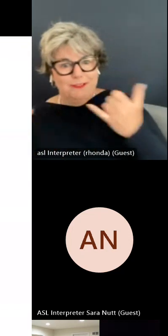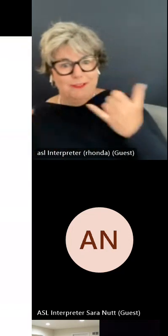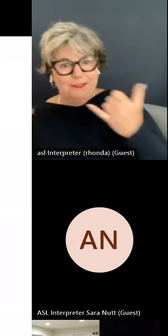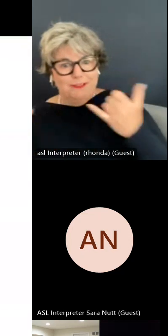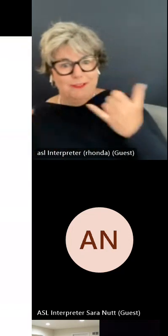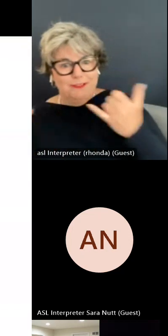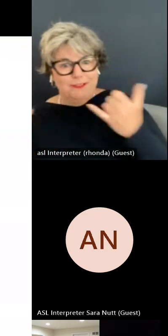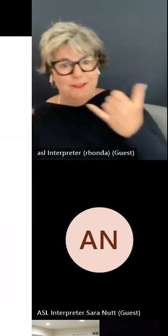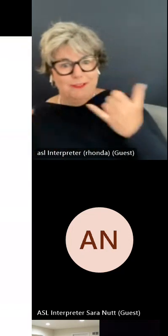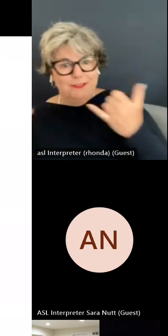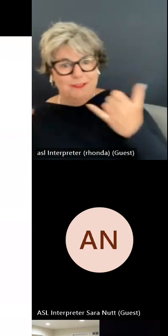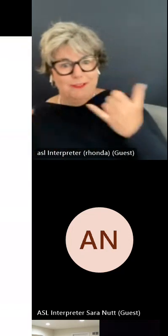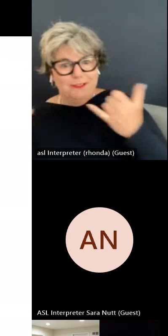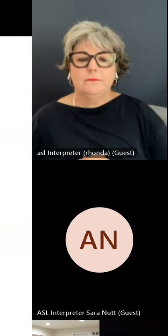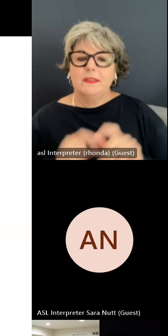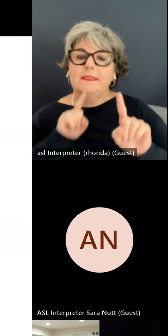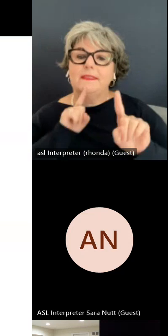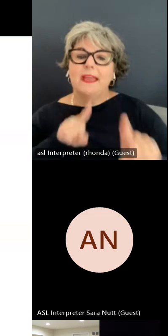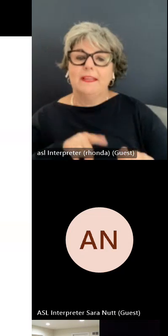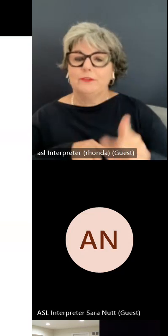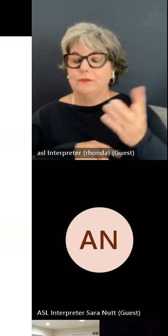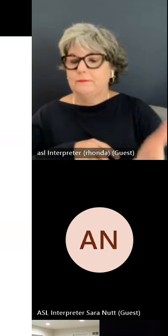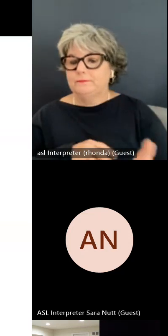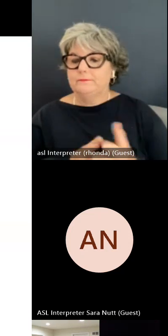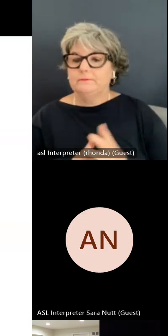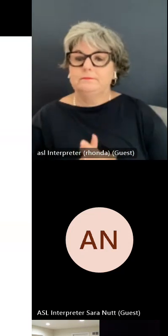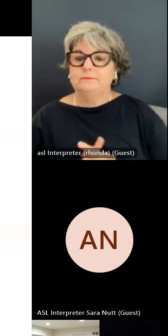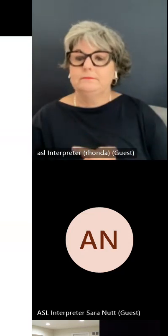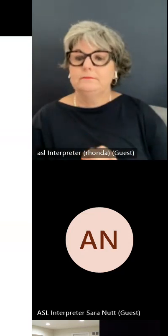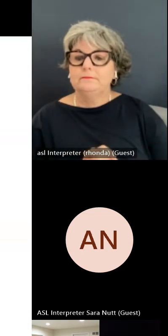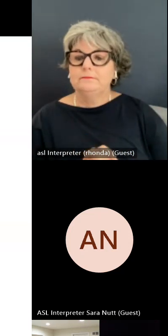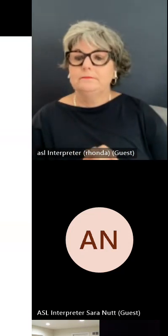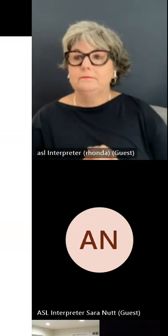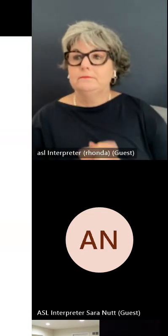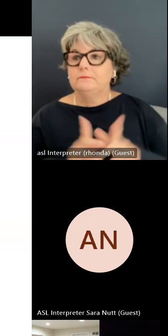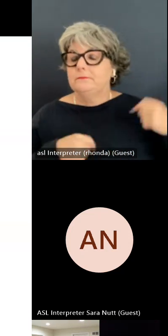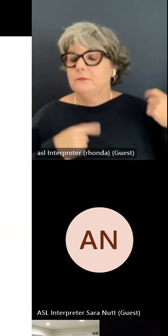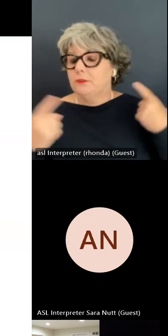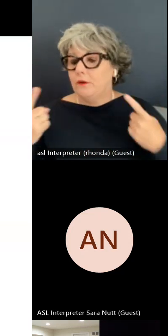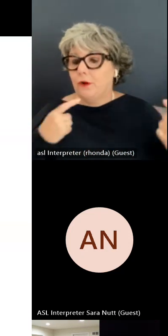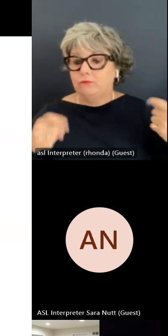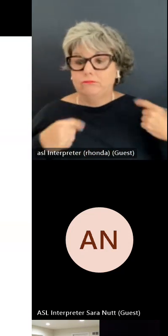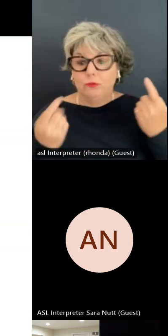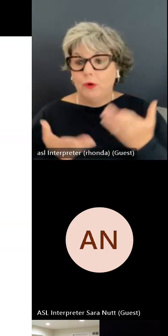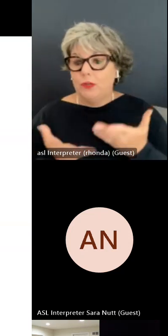the answers for that question. Okay. So any questions on that?